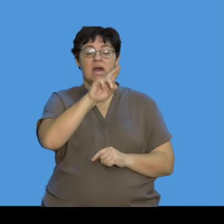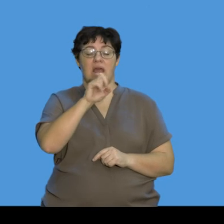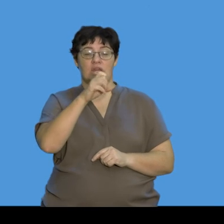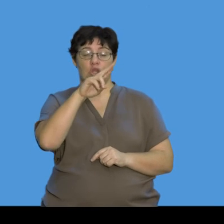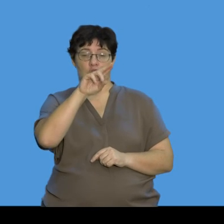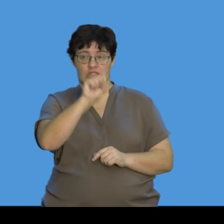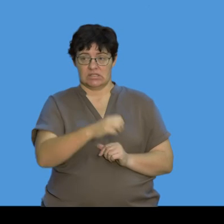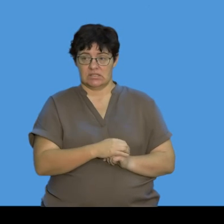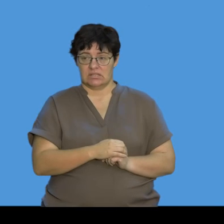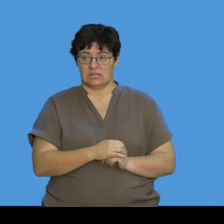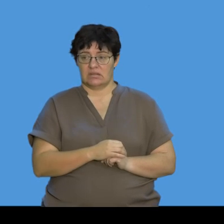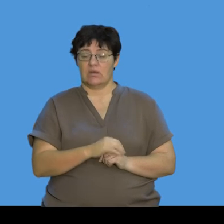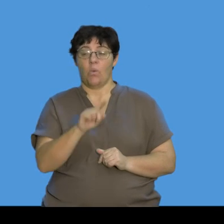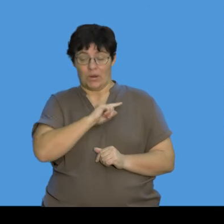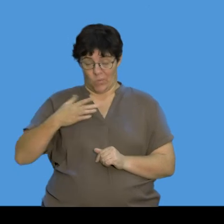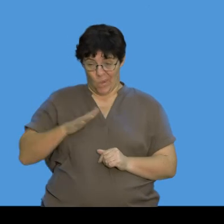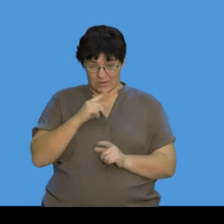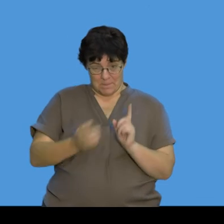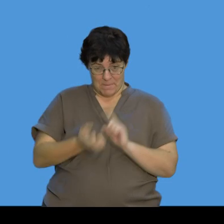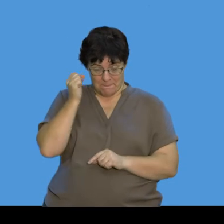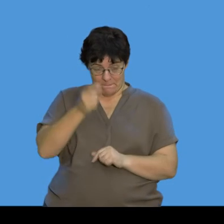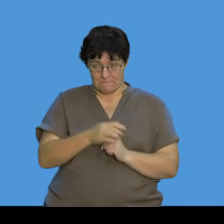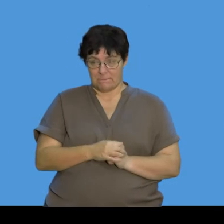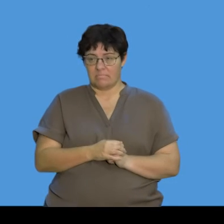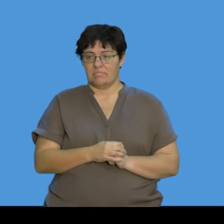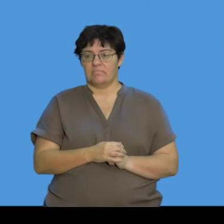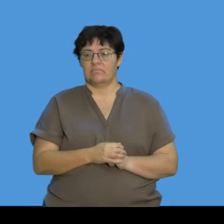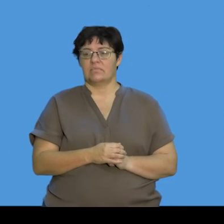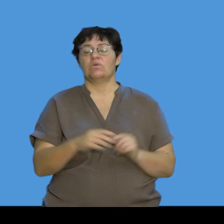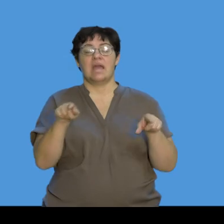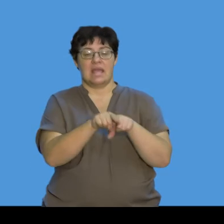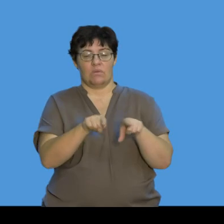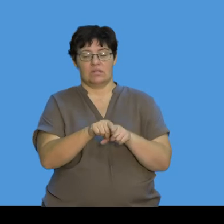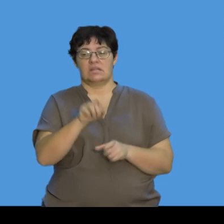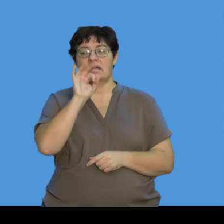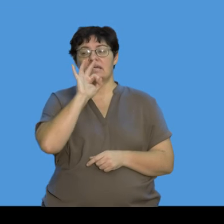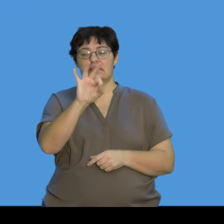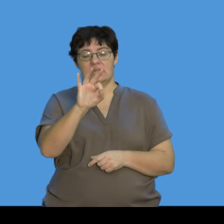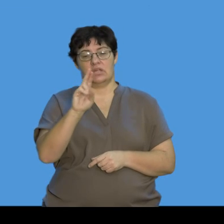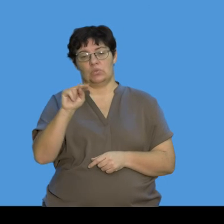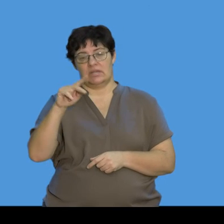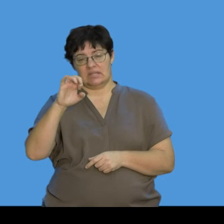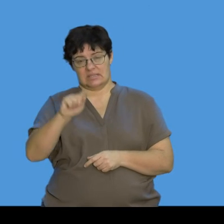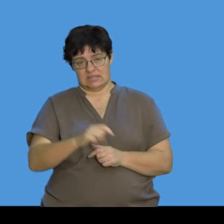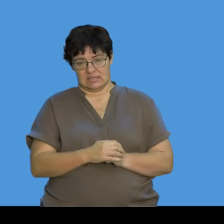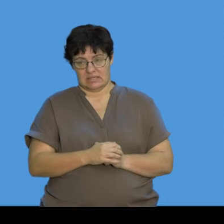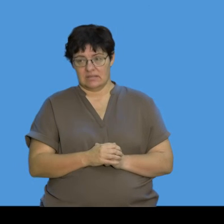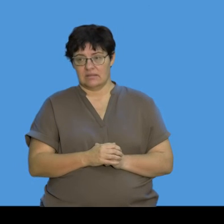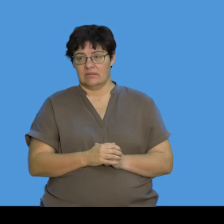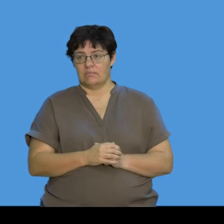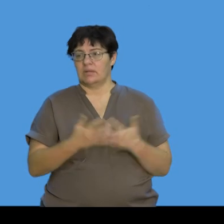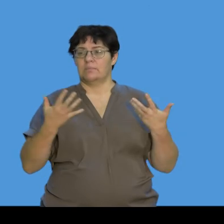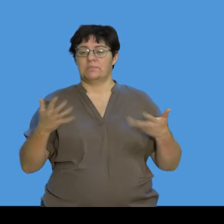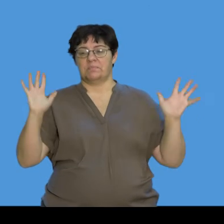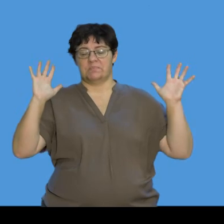radius, because that's what they wanted us to find, will then be equals to 3 units. And then I'll be